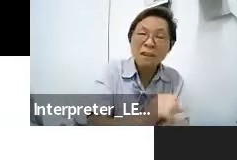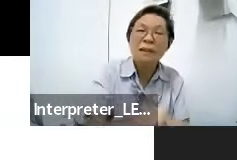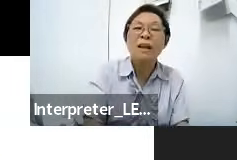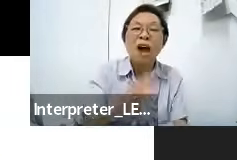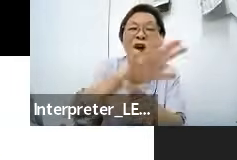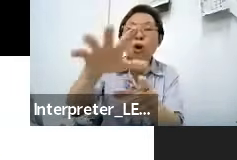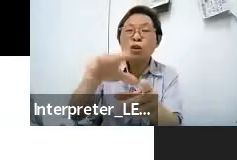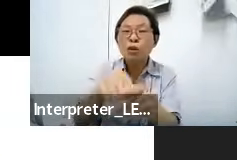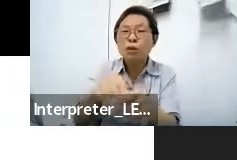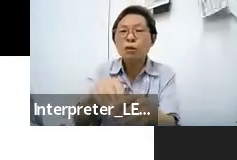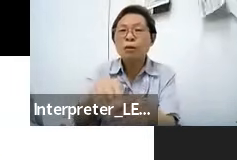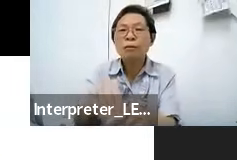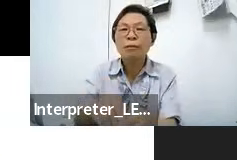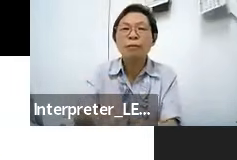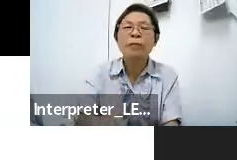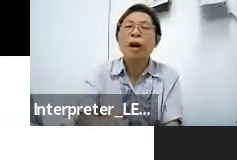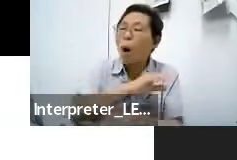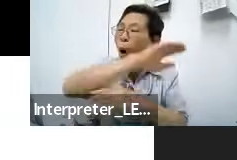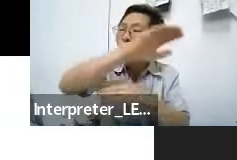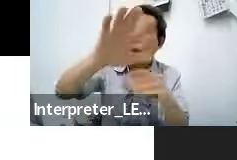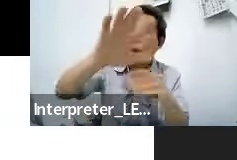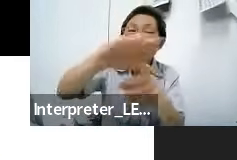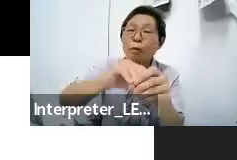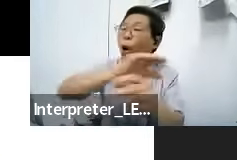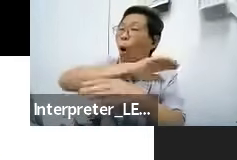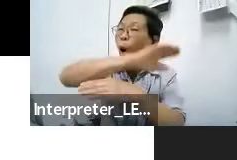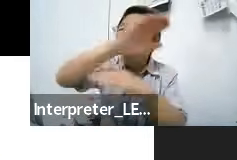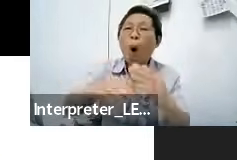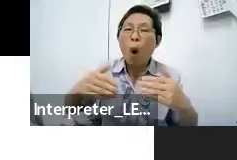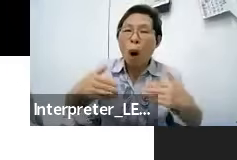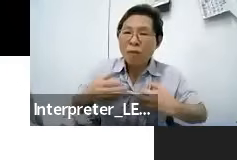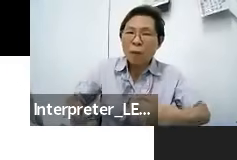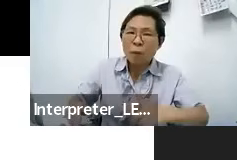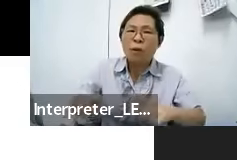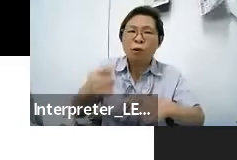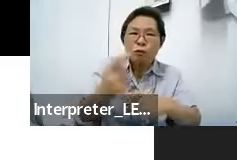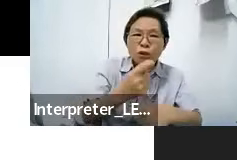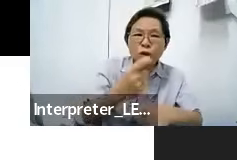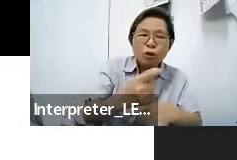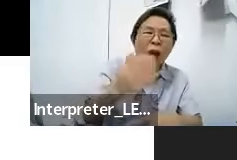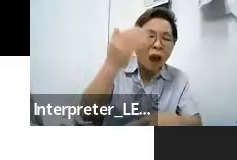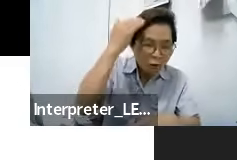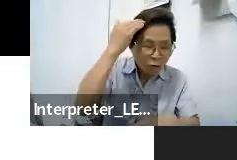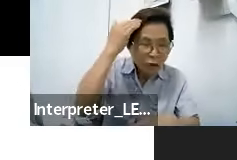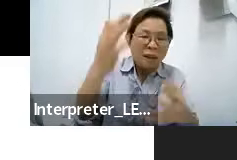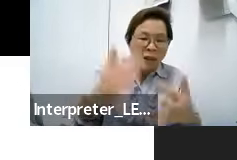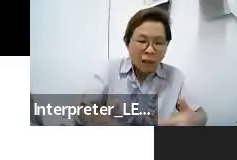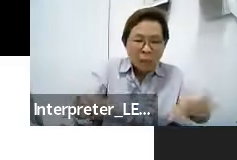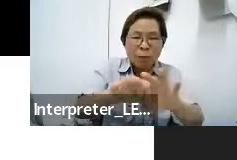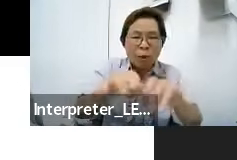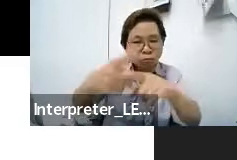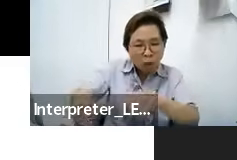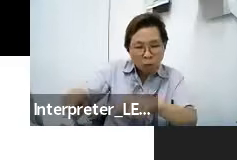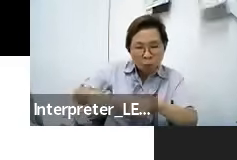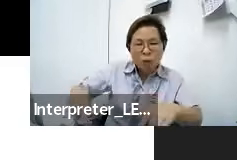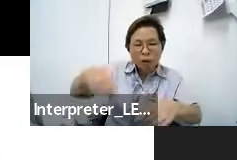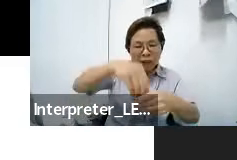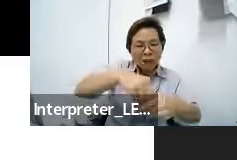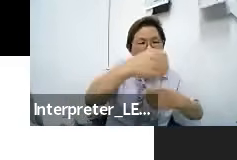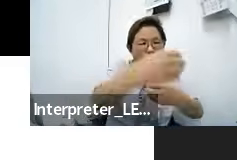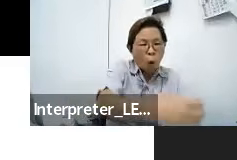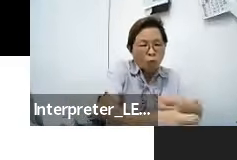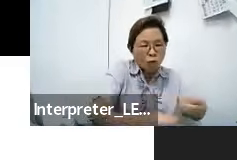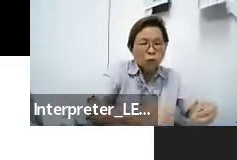everyone with equal opportunity. Training and awareness amongst employers of the importance of diversity in workplace. We need to